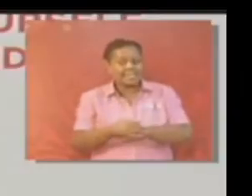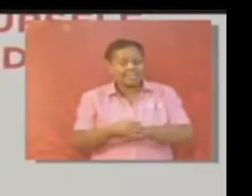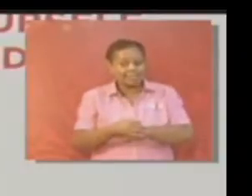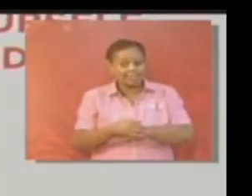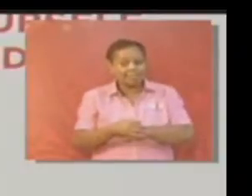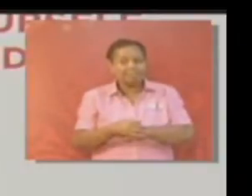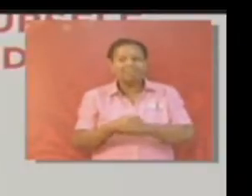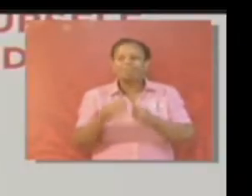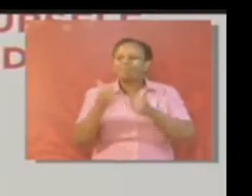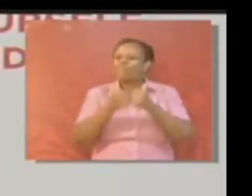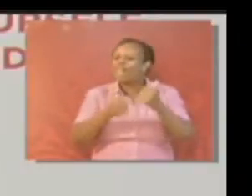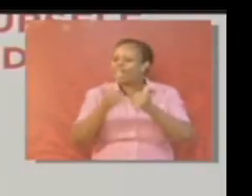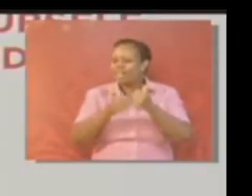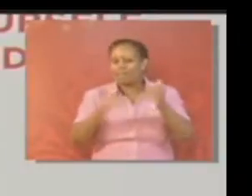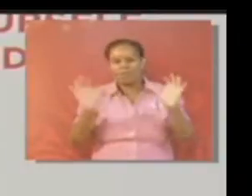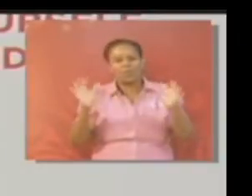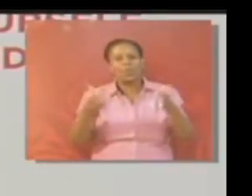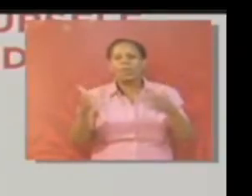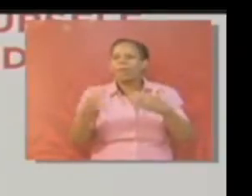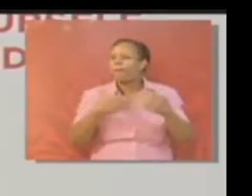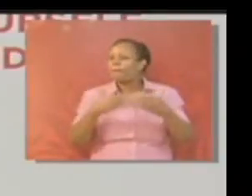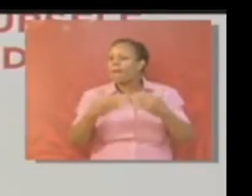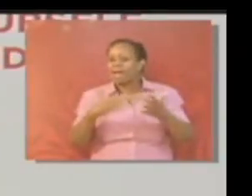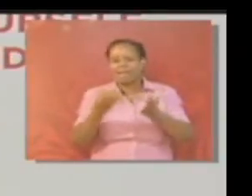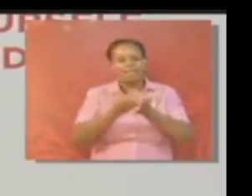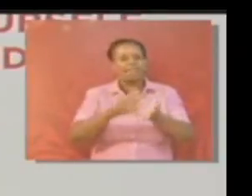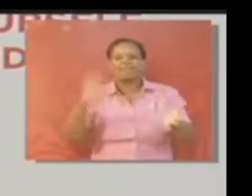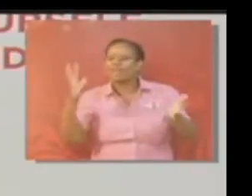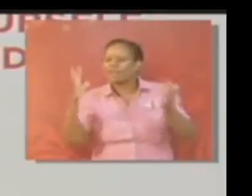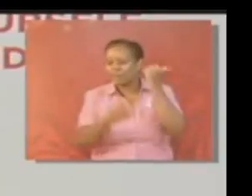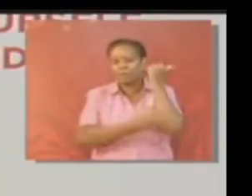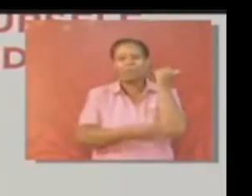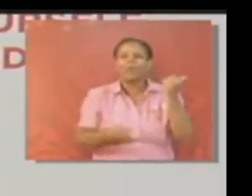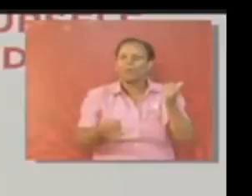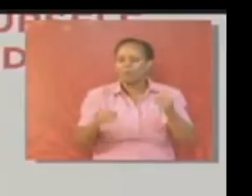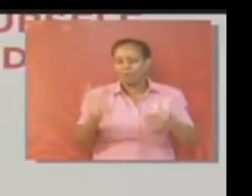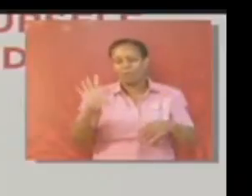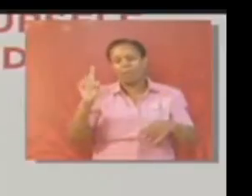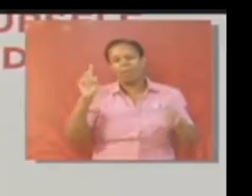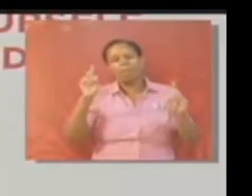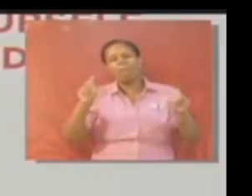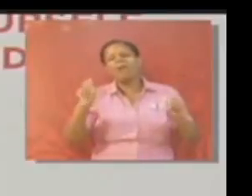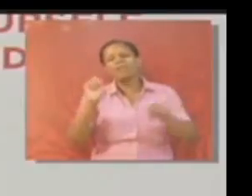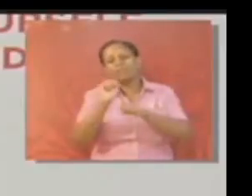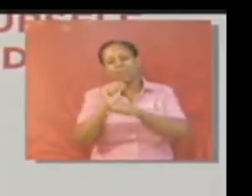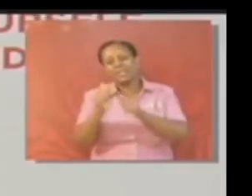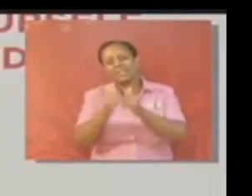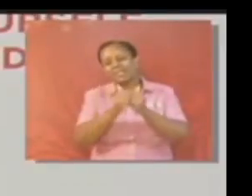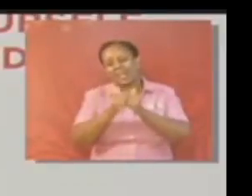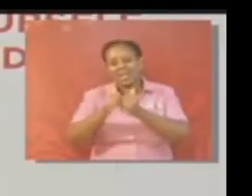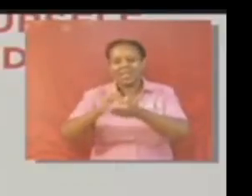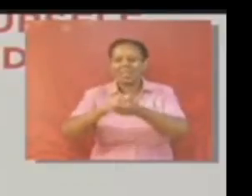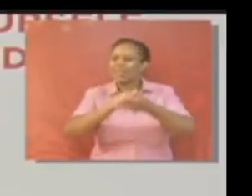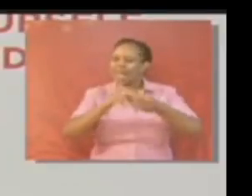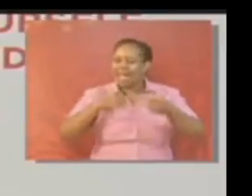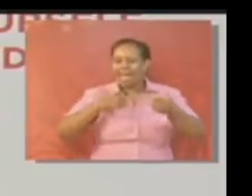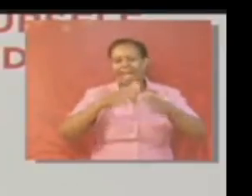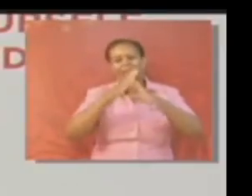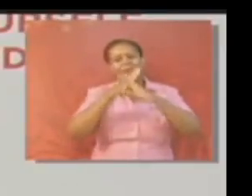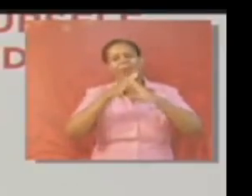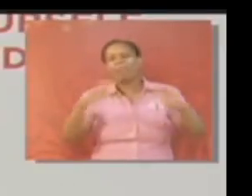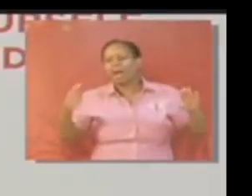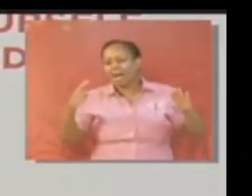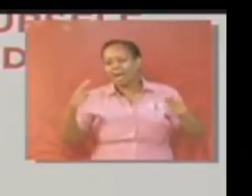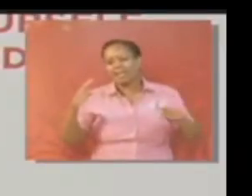to band together for the next 2 weeks. It's just 2 weeks to have a quiet, holy Christmas. Whether you